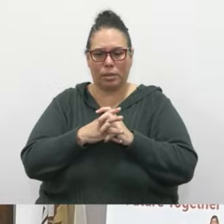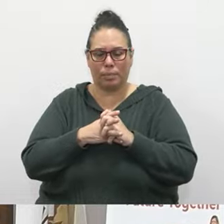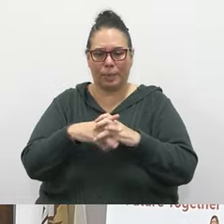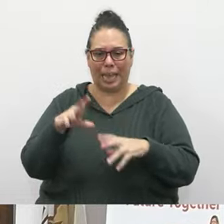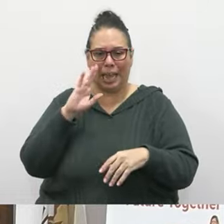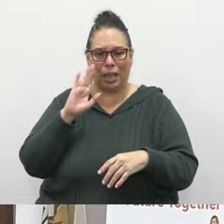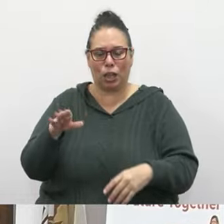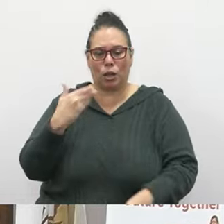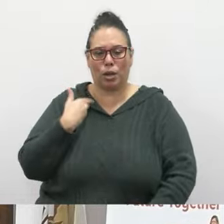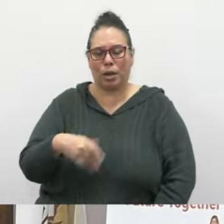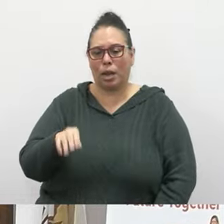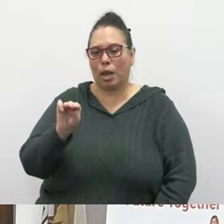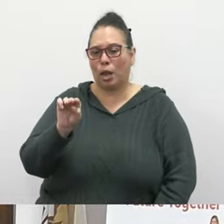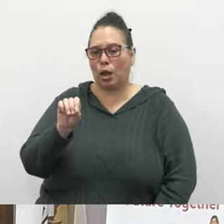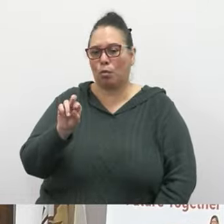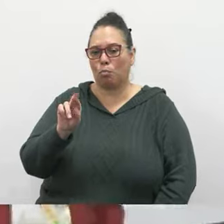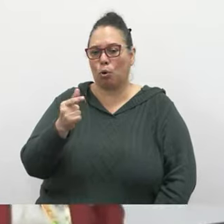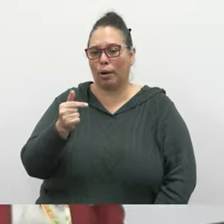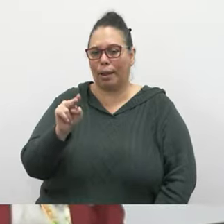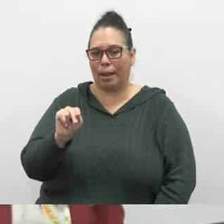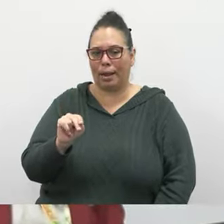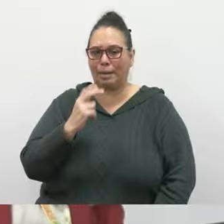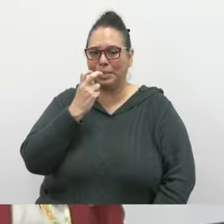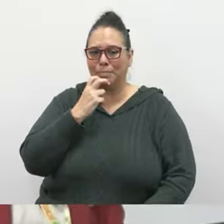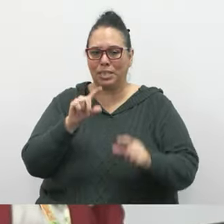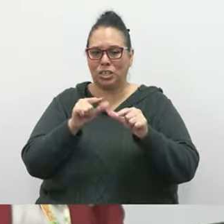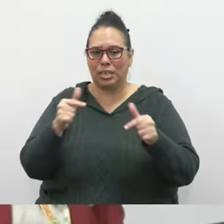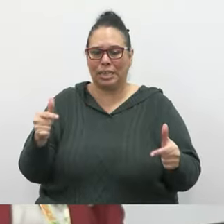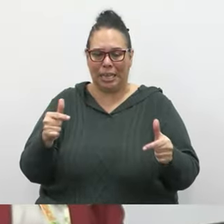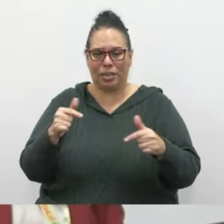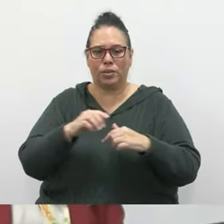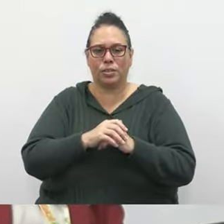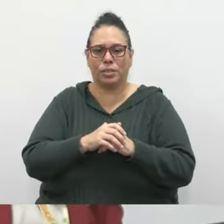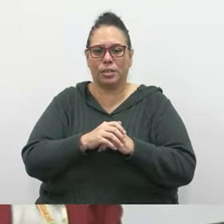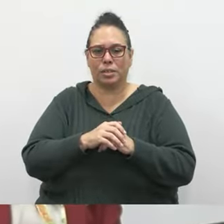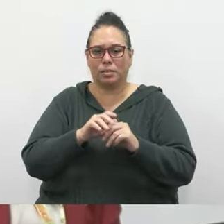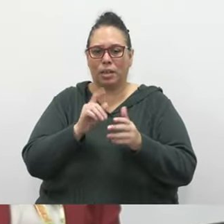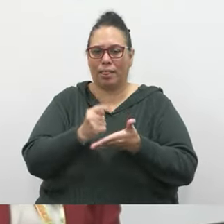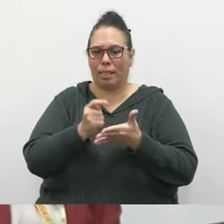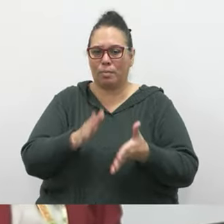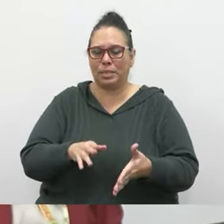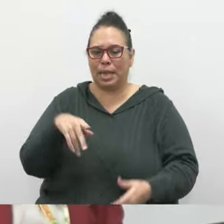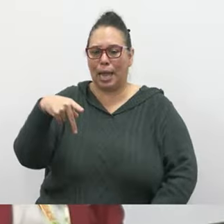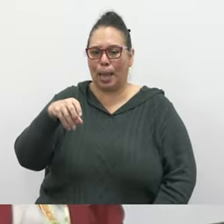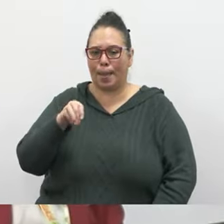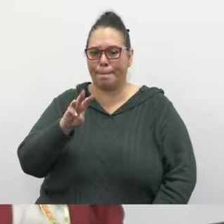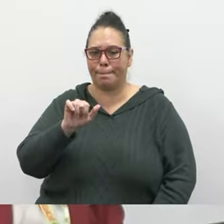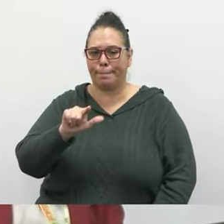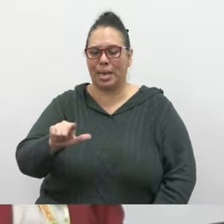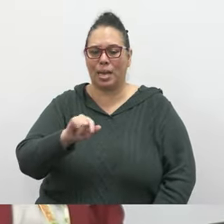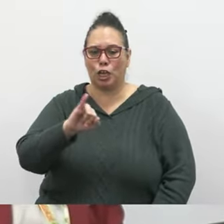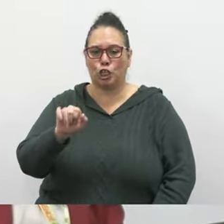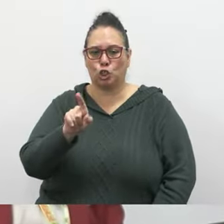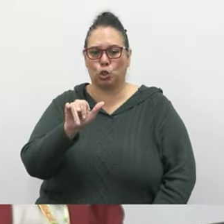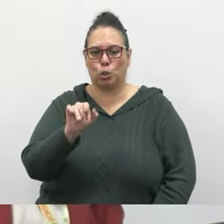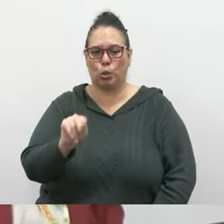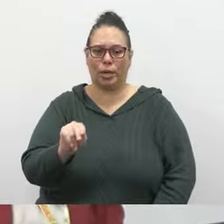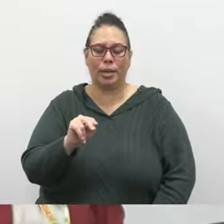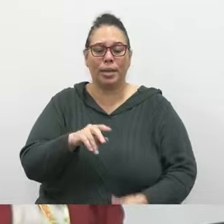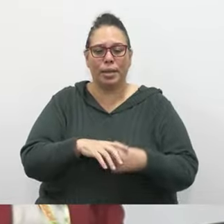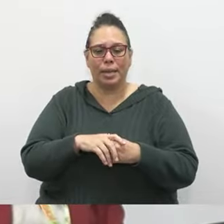Hello, my name is Moore Gurmezi. I'm a speech-language pathologist at Powell and a Jordan Area Director at TALB. At our No